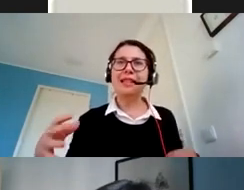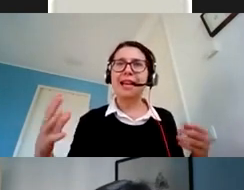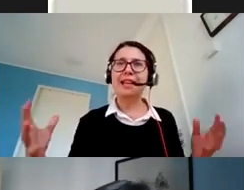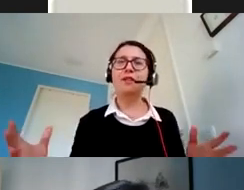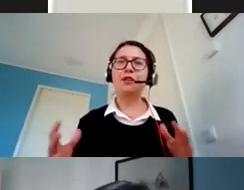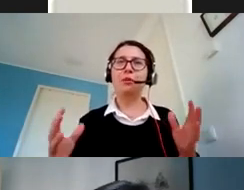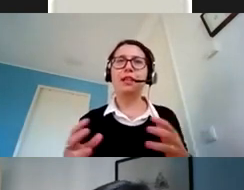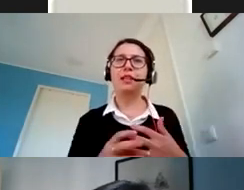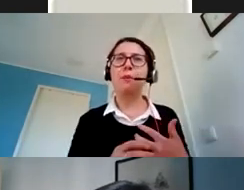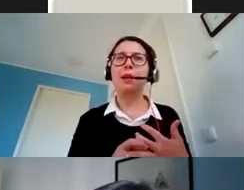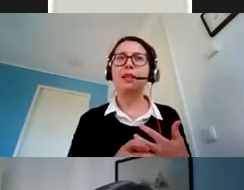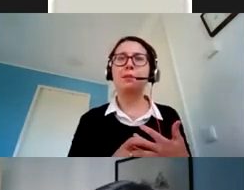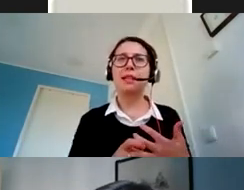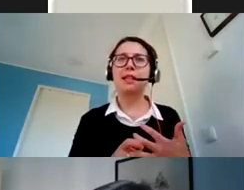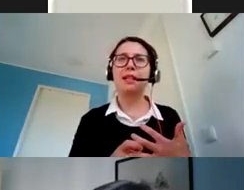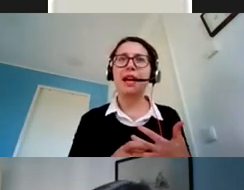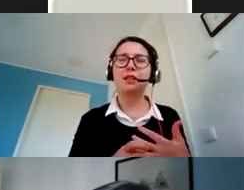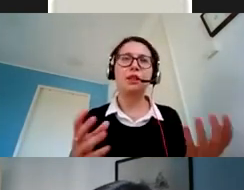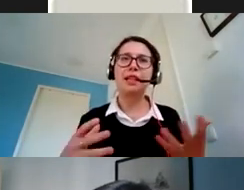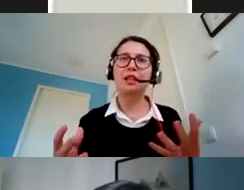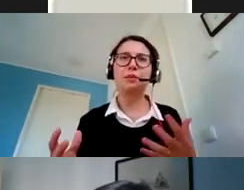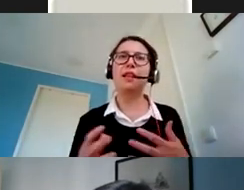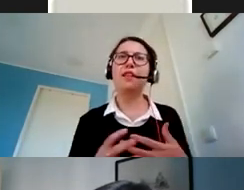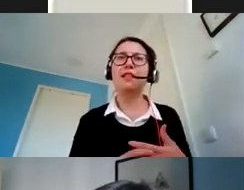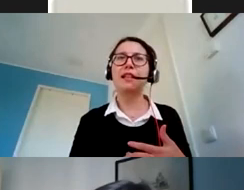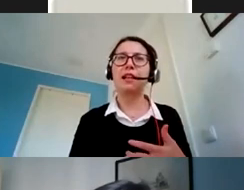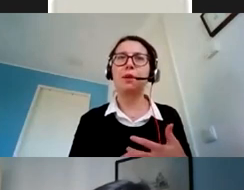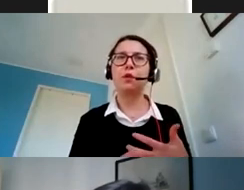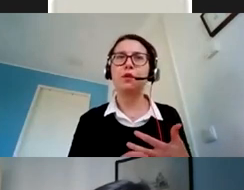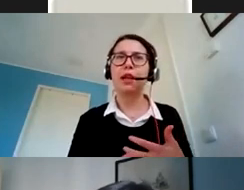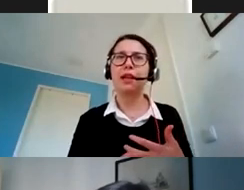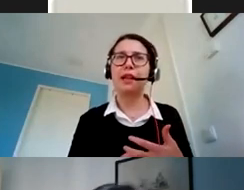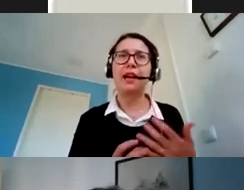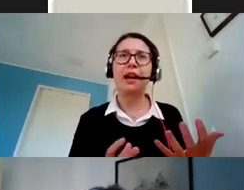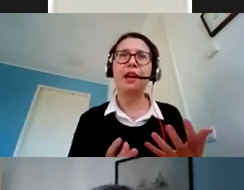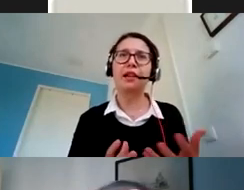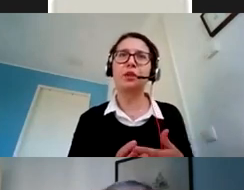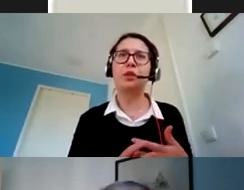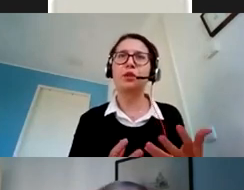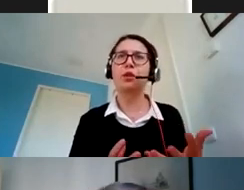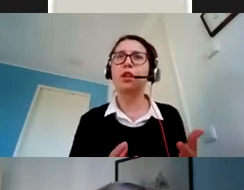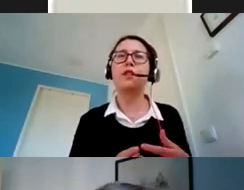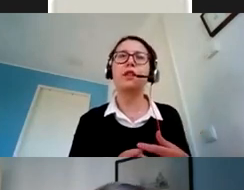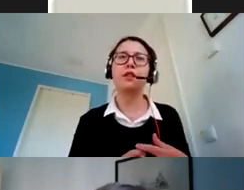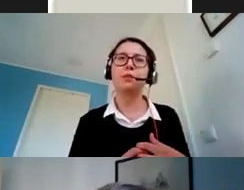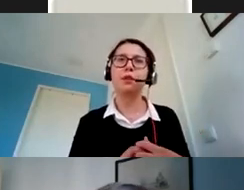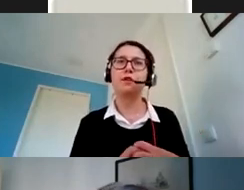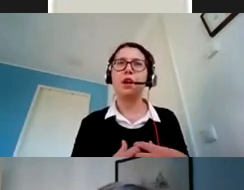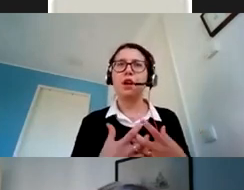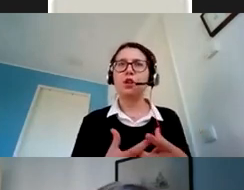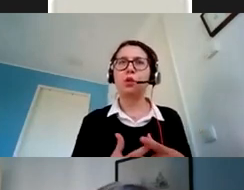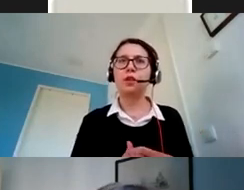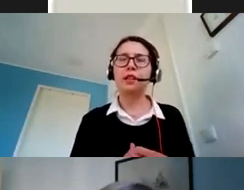that the Italian framework is complex, but contains many things that can be useful and are actually also innovative in terms